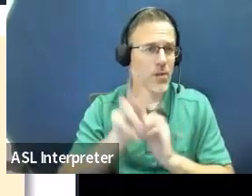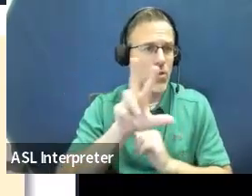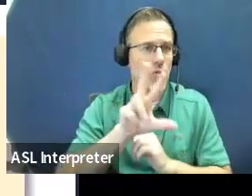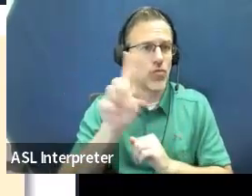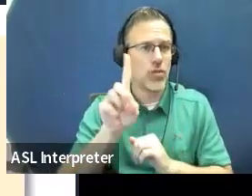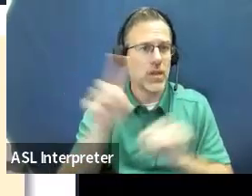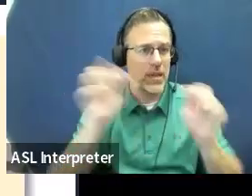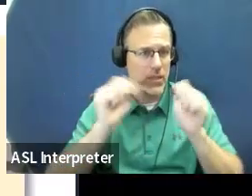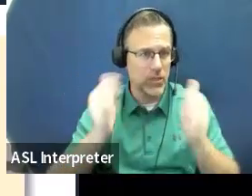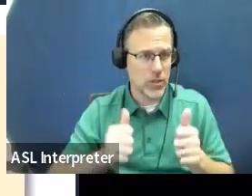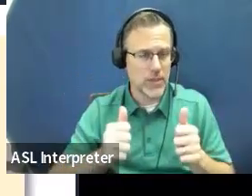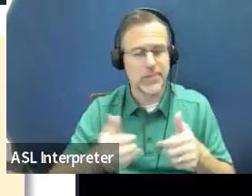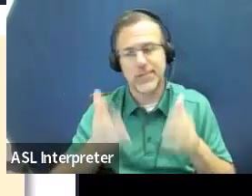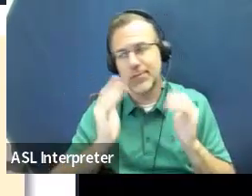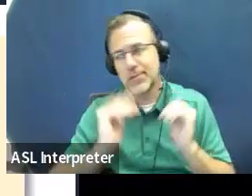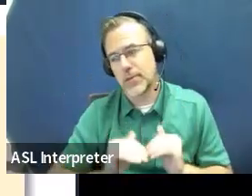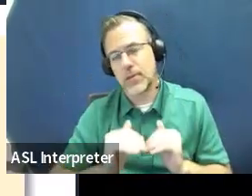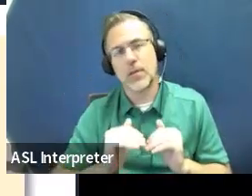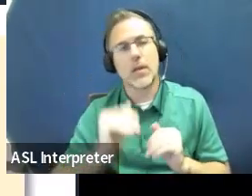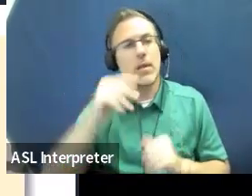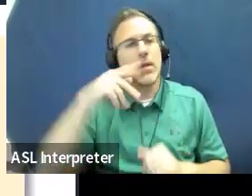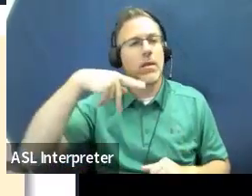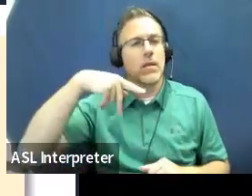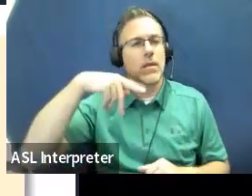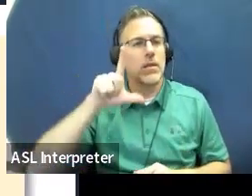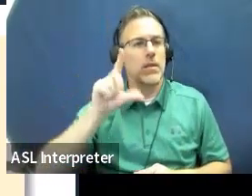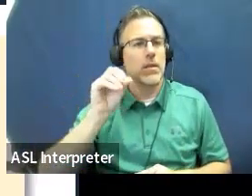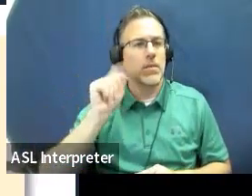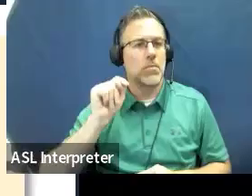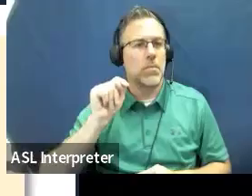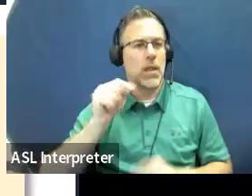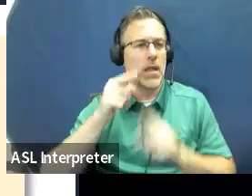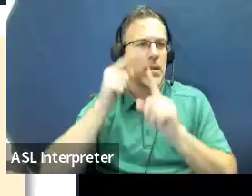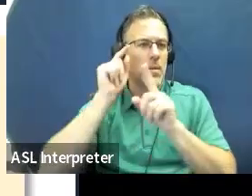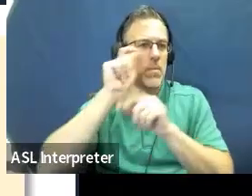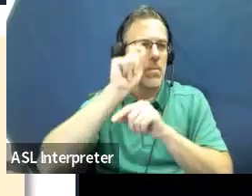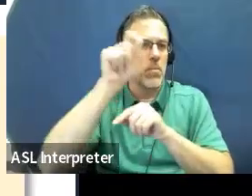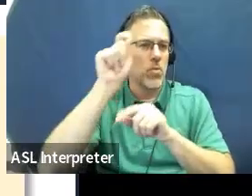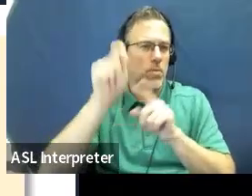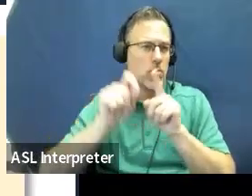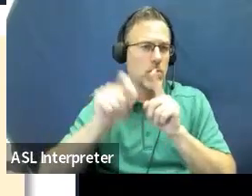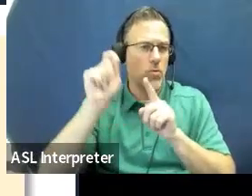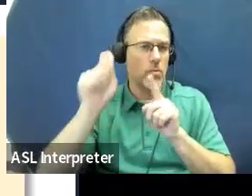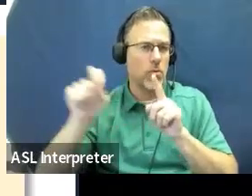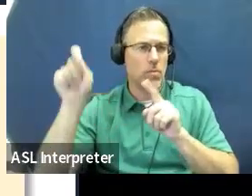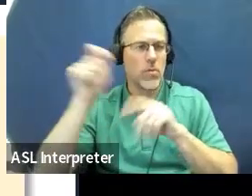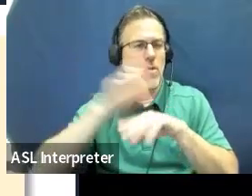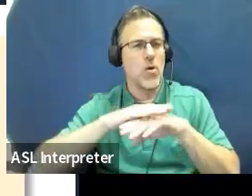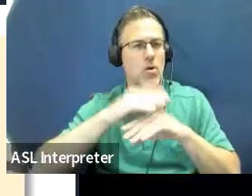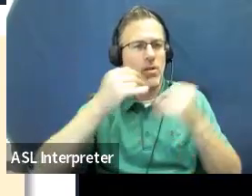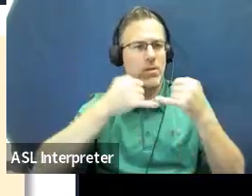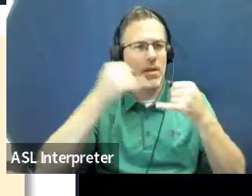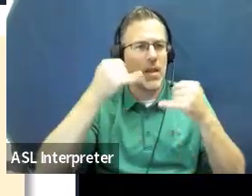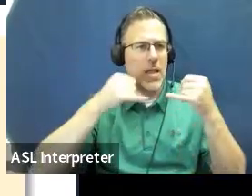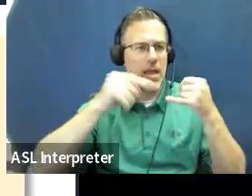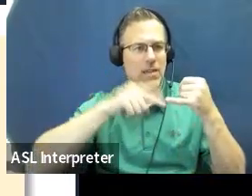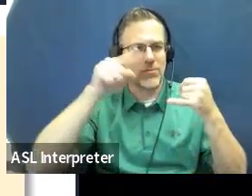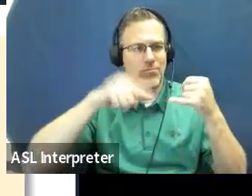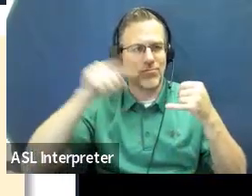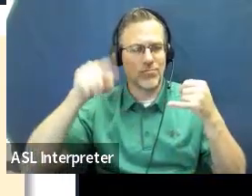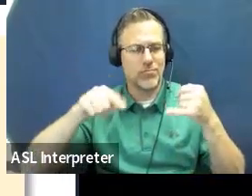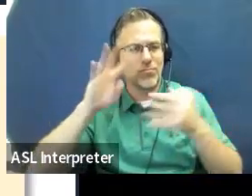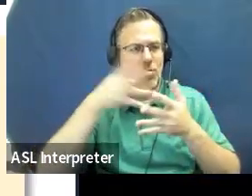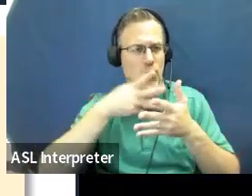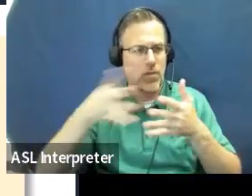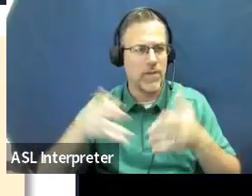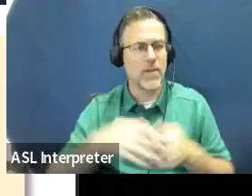Are you working on plot points on a line graph? Things like that. So be more specific